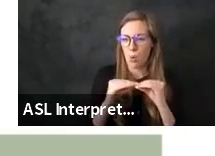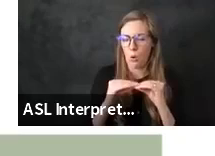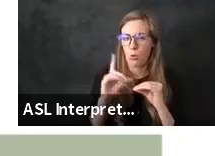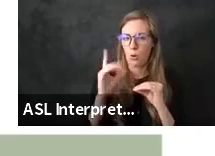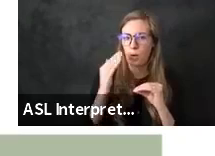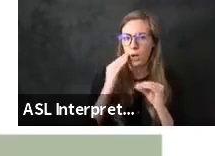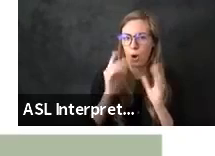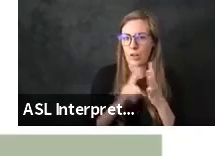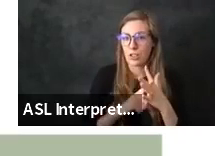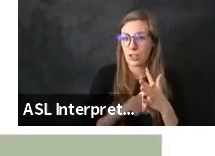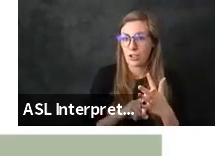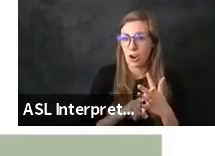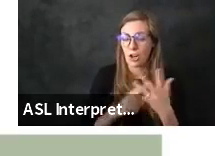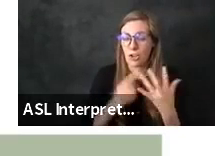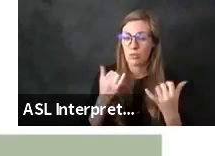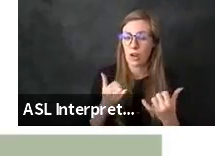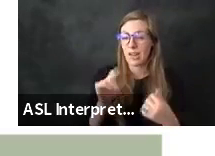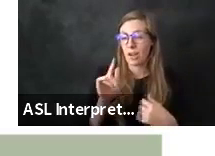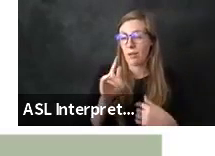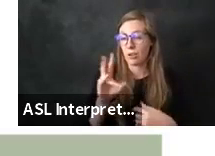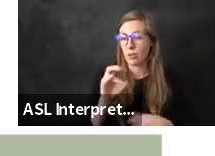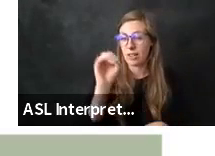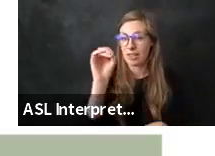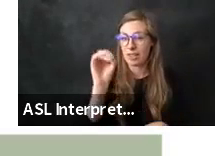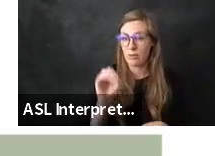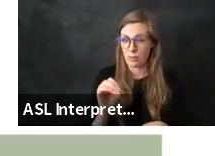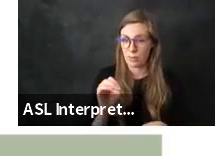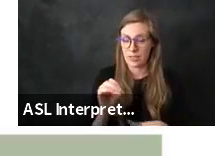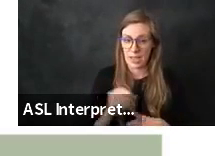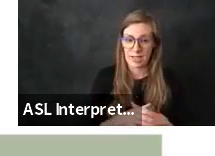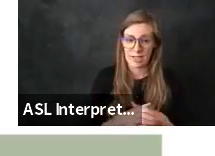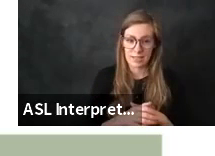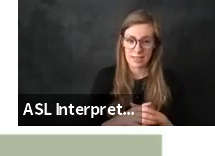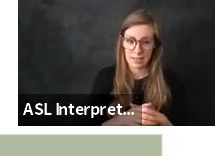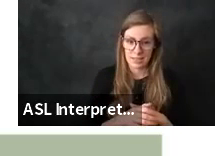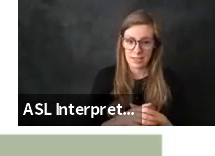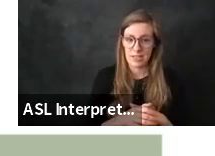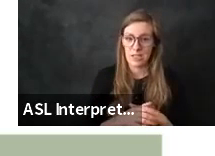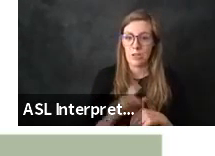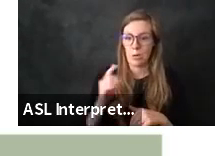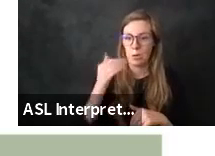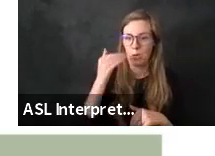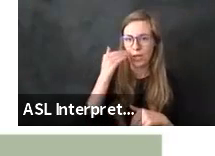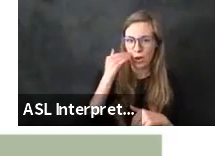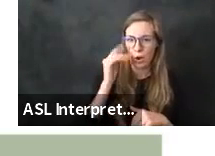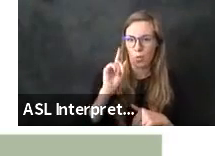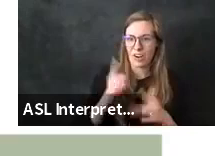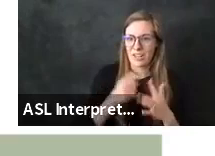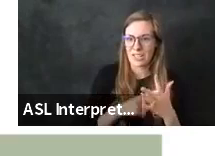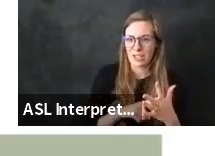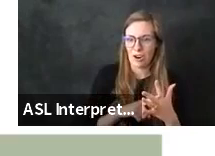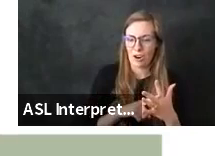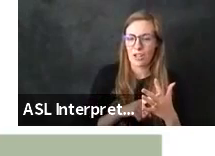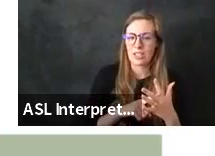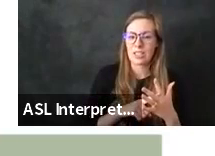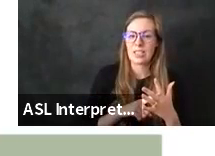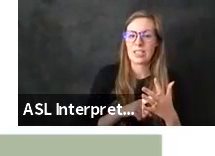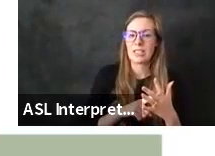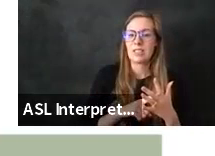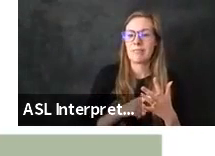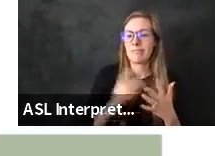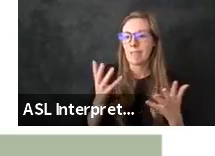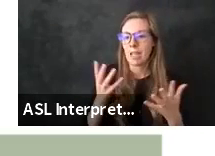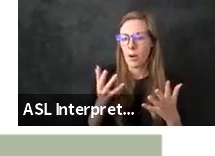infection. Right now, they account for 27% of cases where we know the source. The kinds of gatherings we're